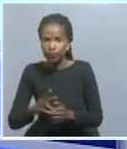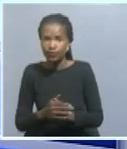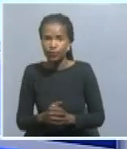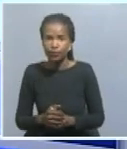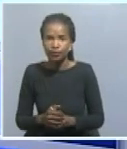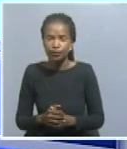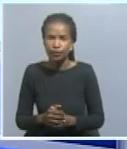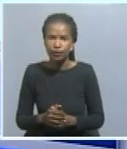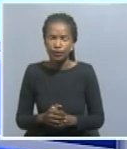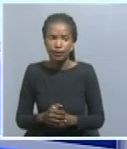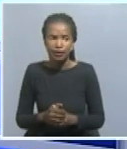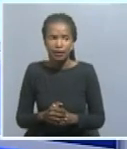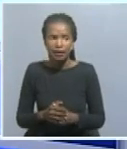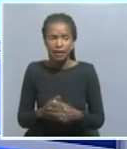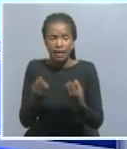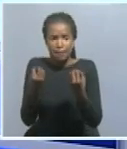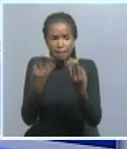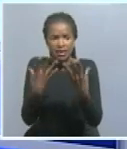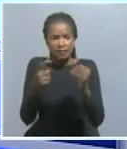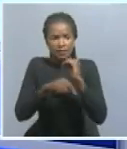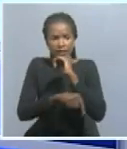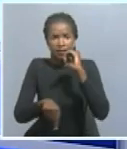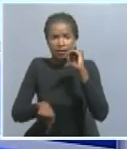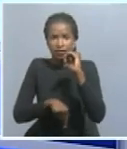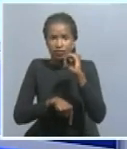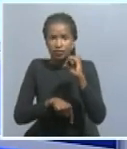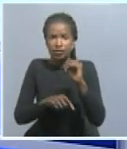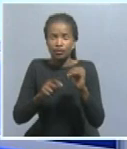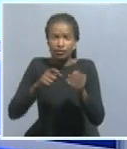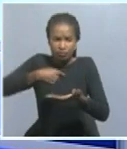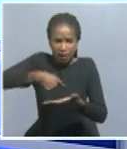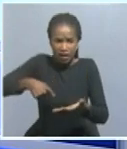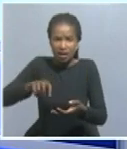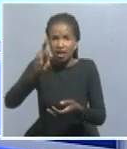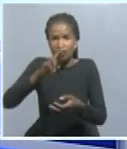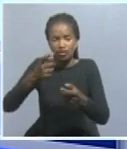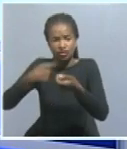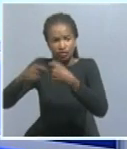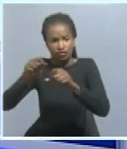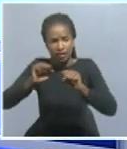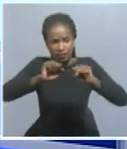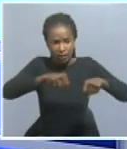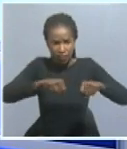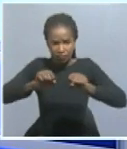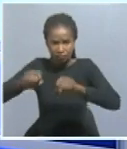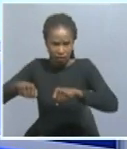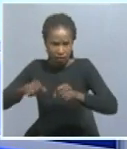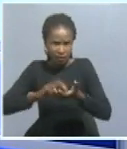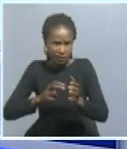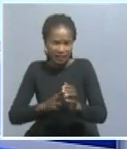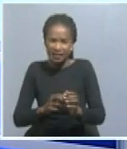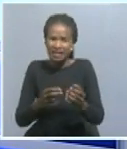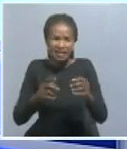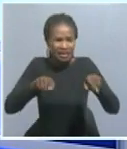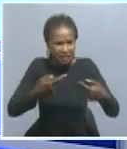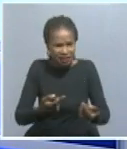A number of countries have signed now the regional trade agreement with the aim of facilitating the easy movement of mainly